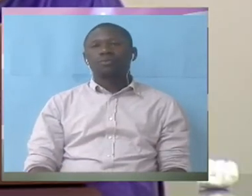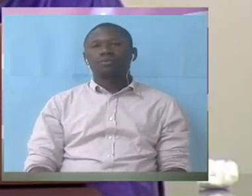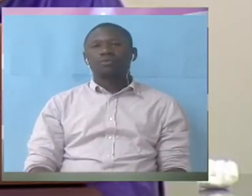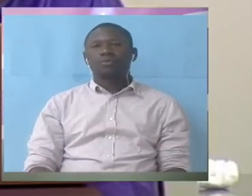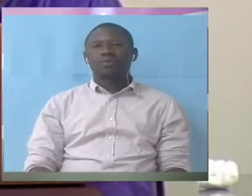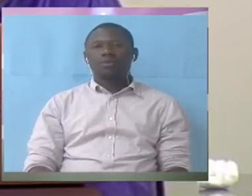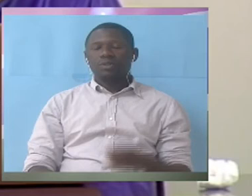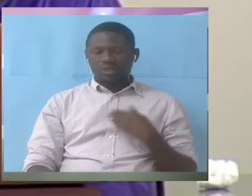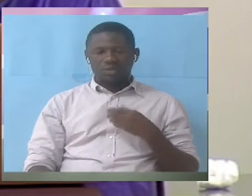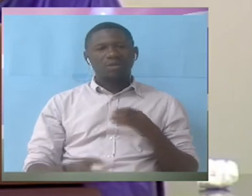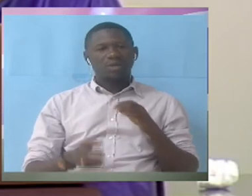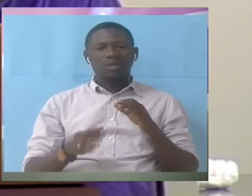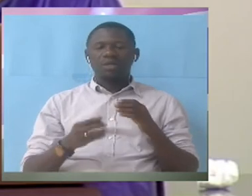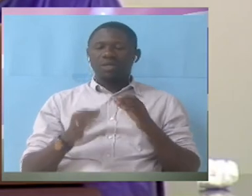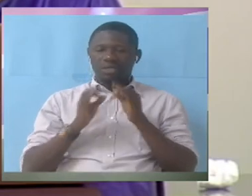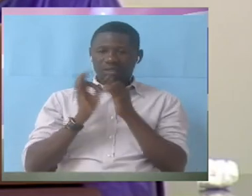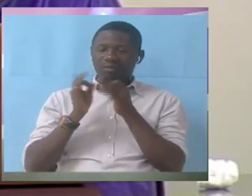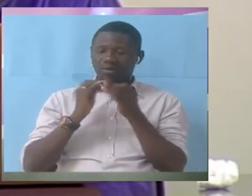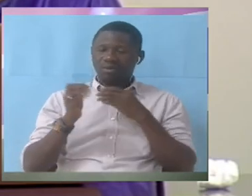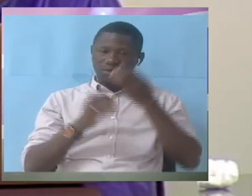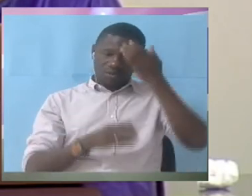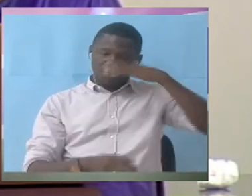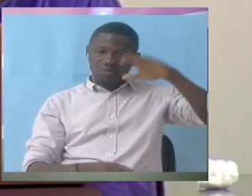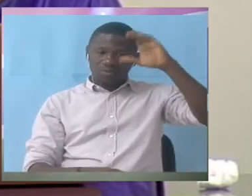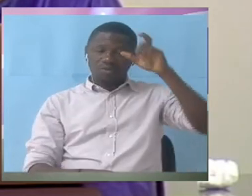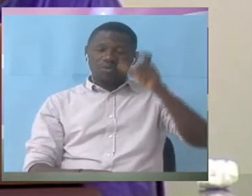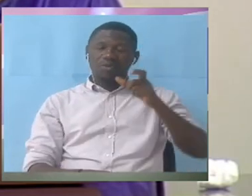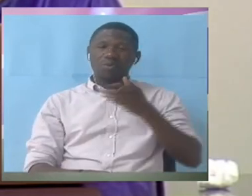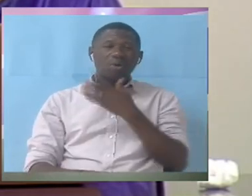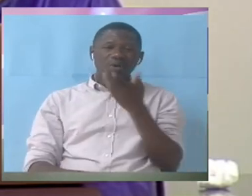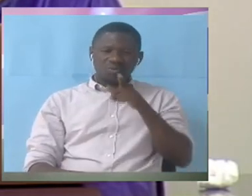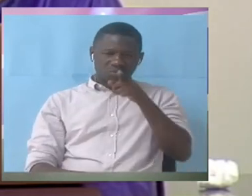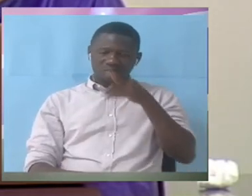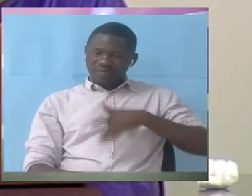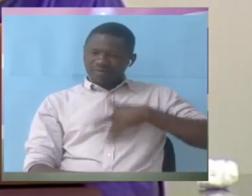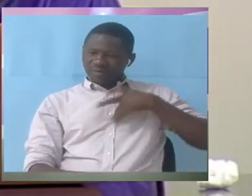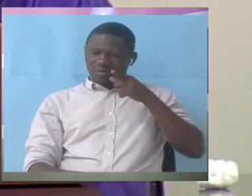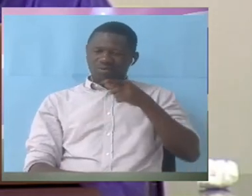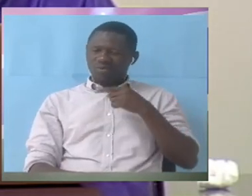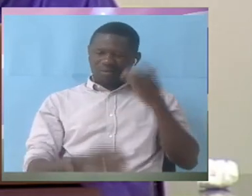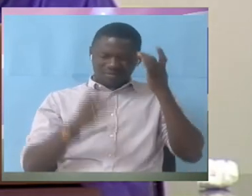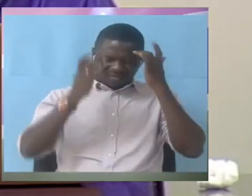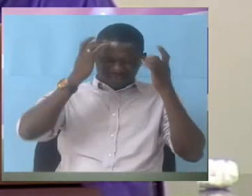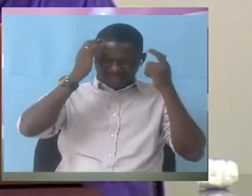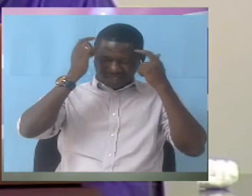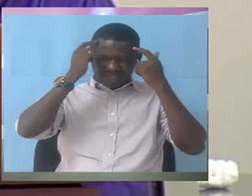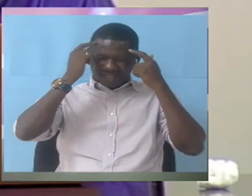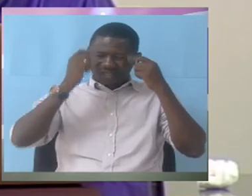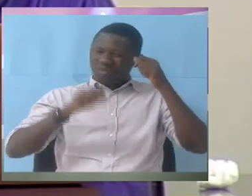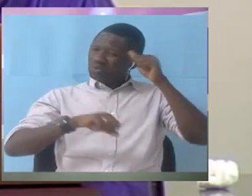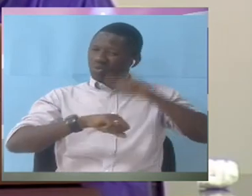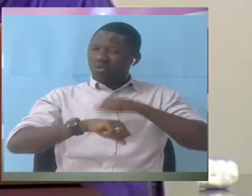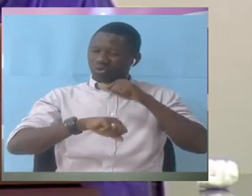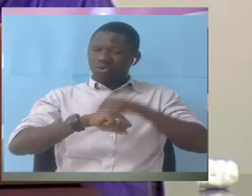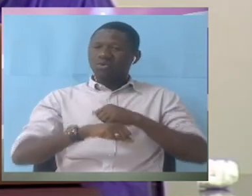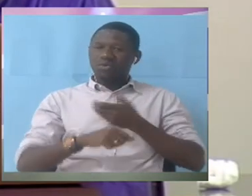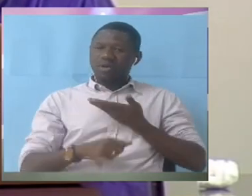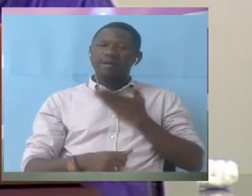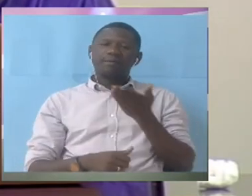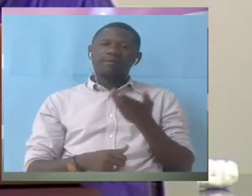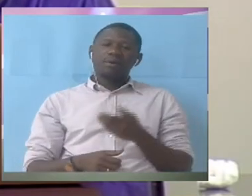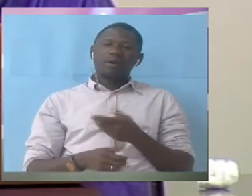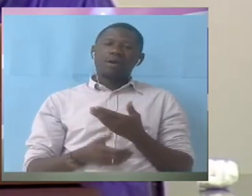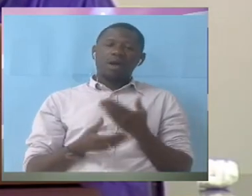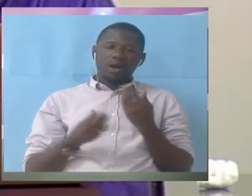can you further tell the commission why you felt you were mentally tortured mun nga wax comme ça li tax li nekon na